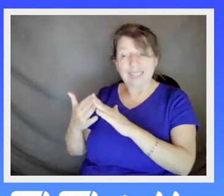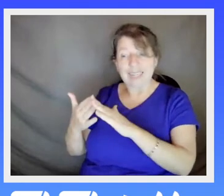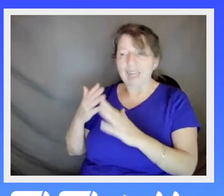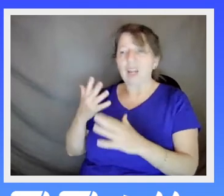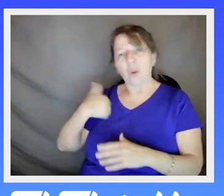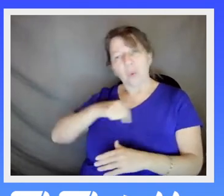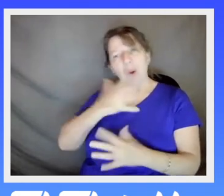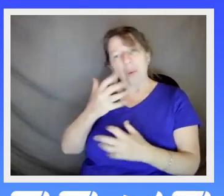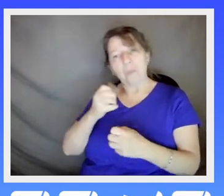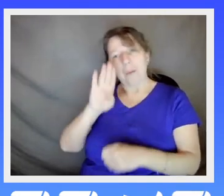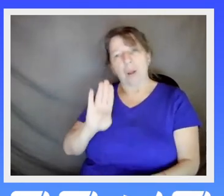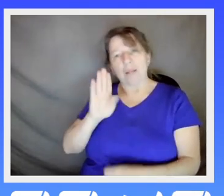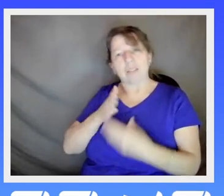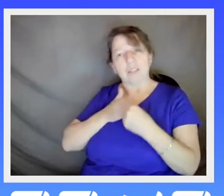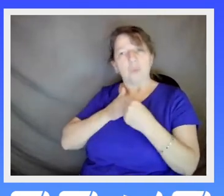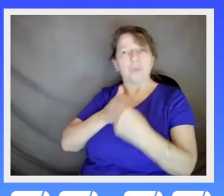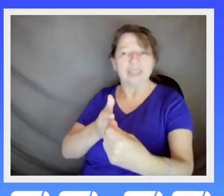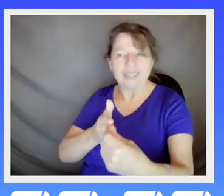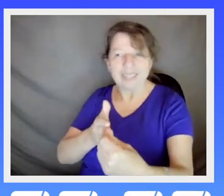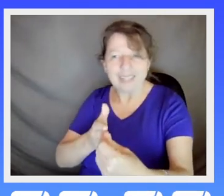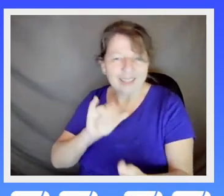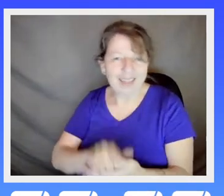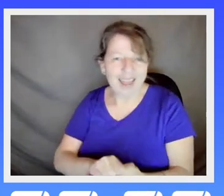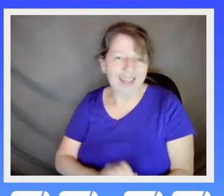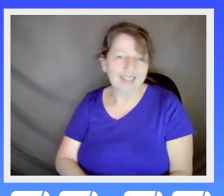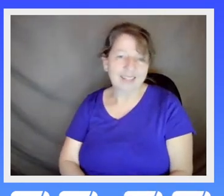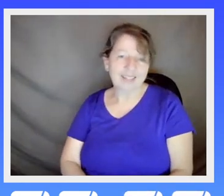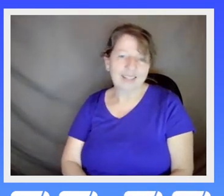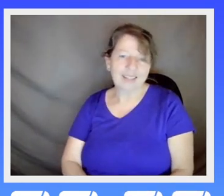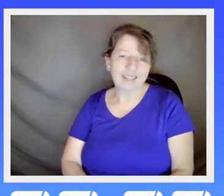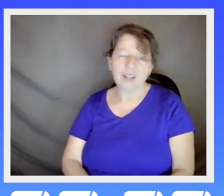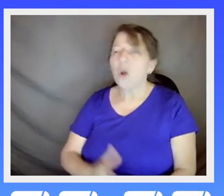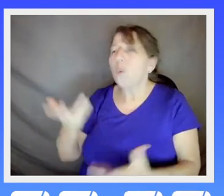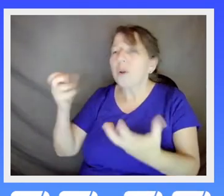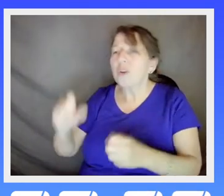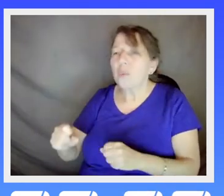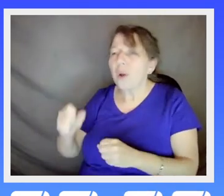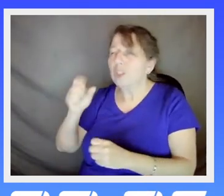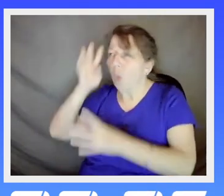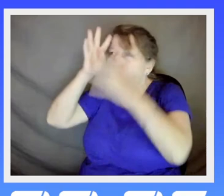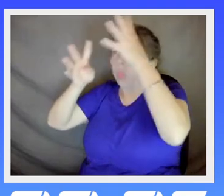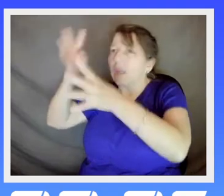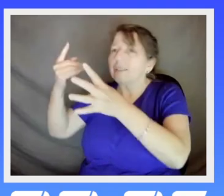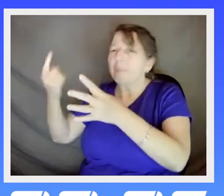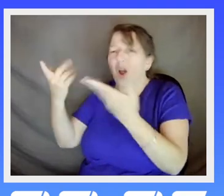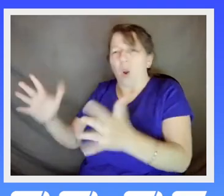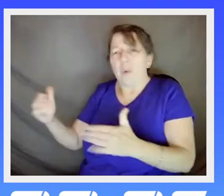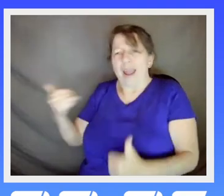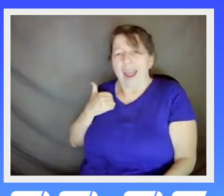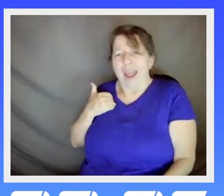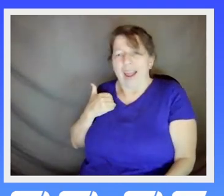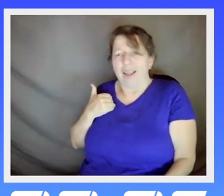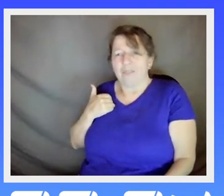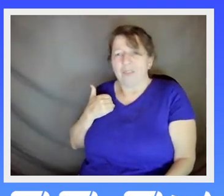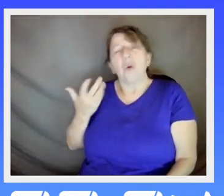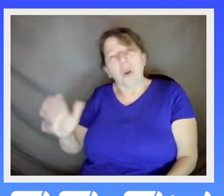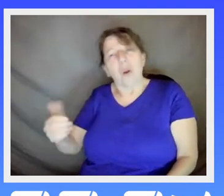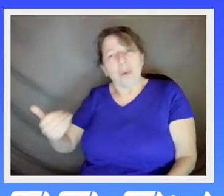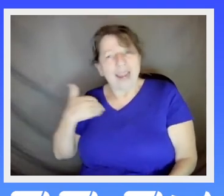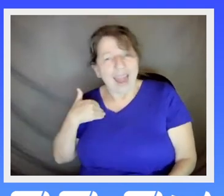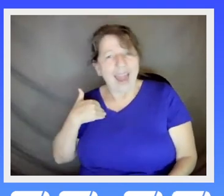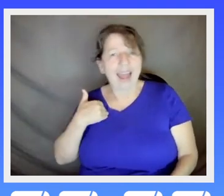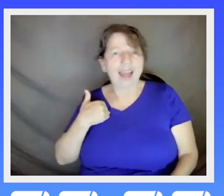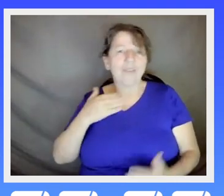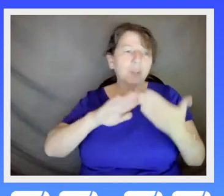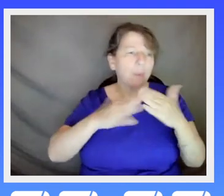that we are not creating, because it already exists, the community and the activism, but elevating